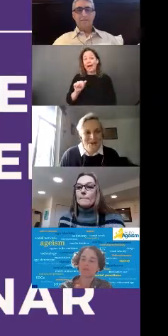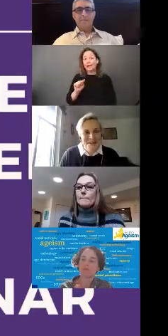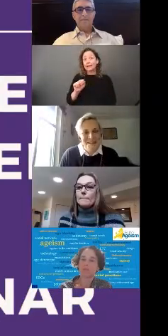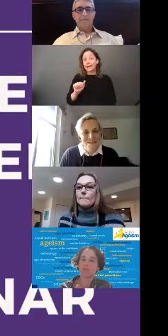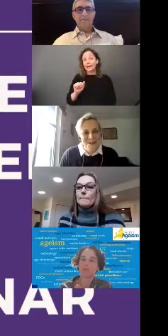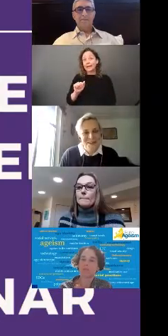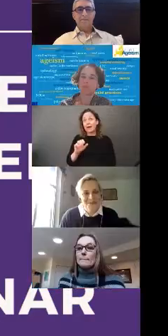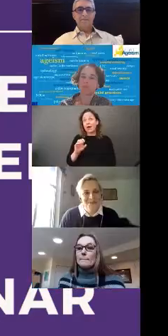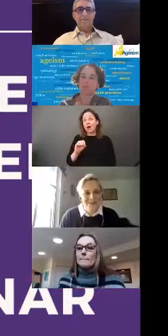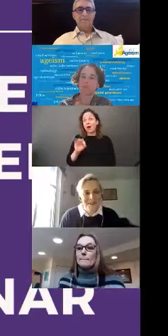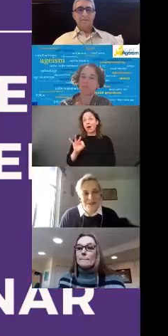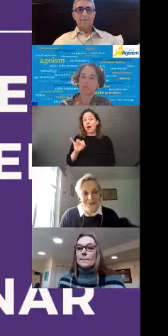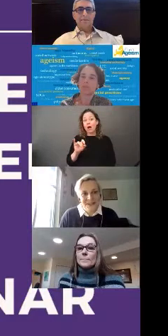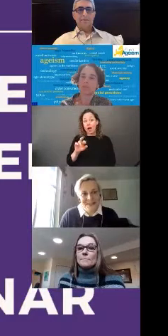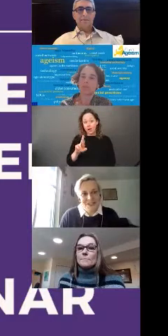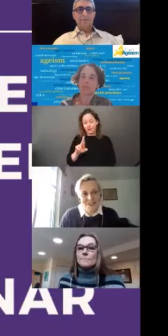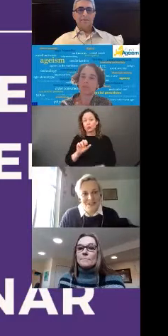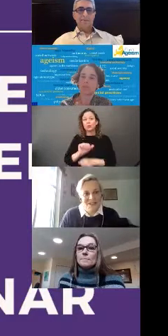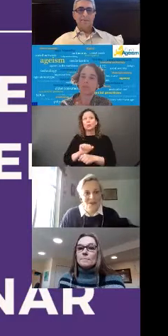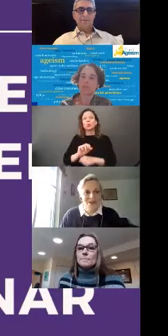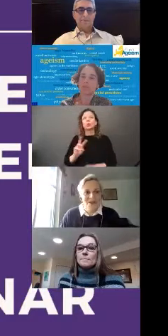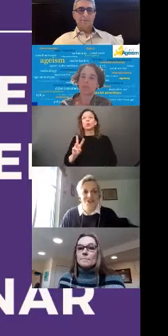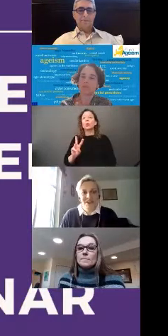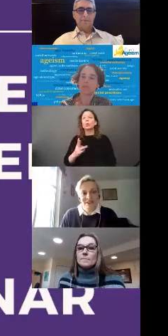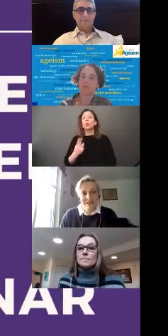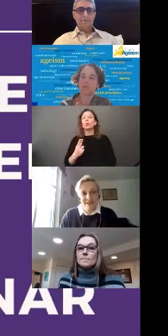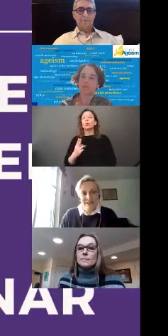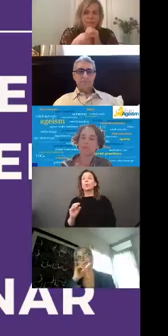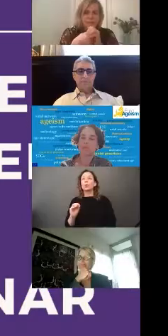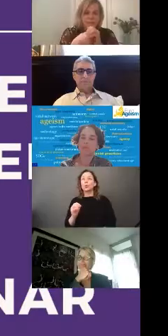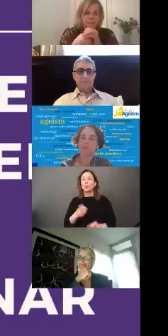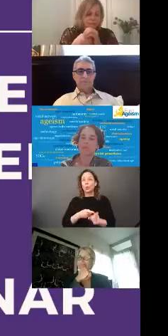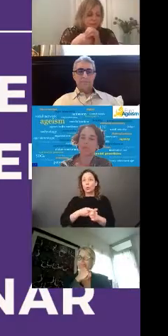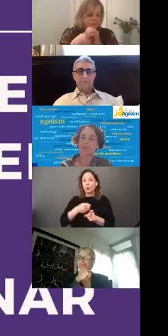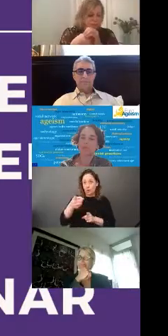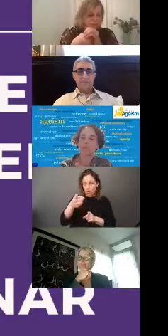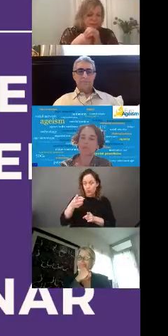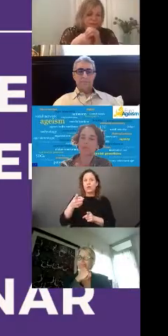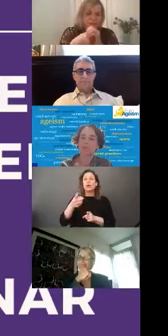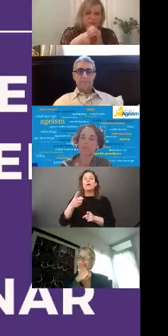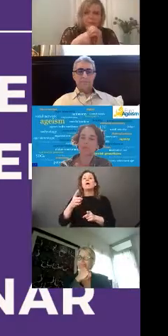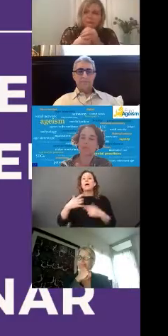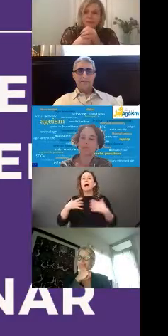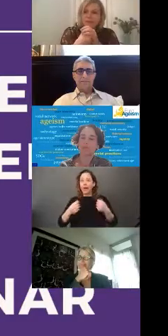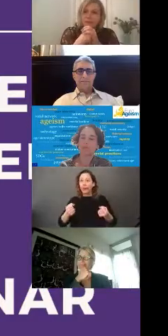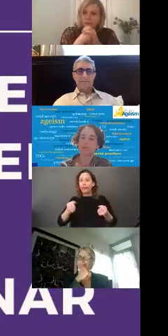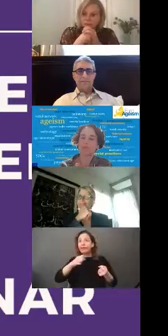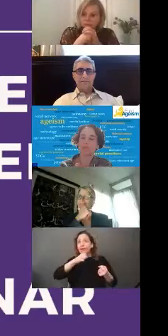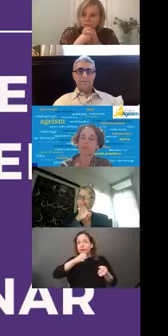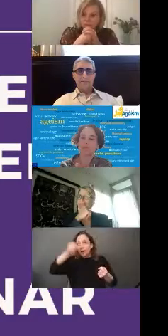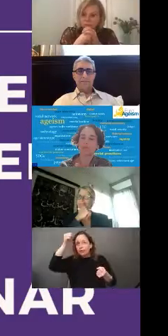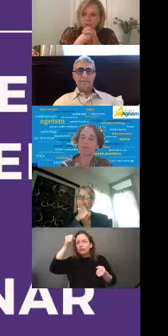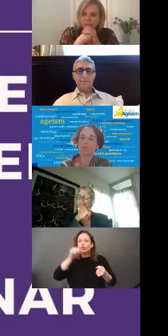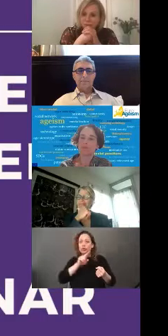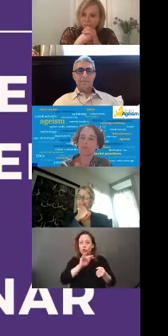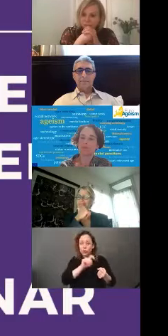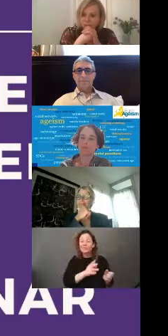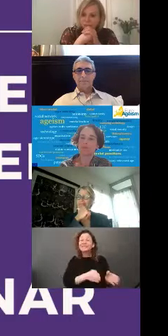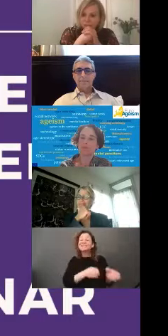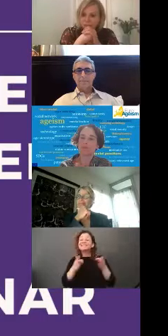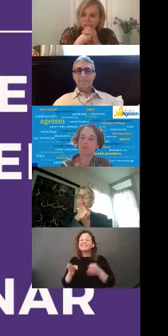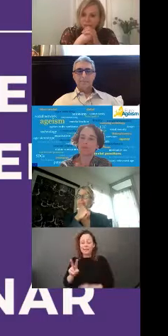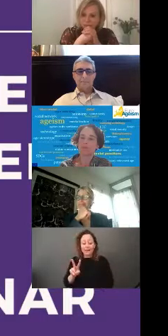who works for the World Health Organization in the Demographic Change and Healthy Aging Unit, and Banya de la Fuente Núñez, who is